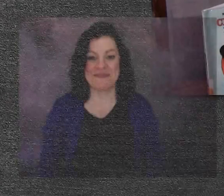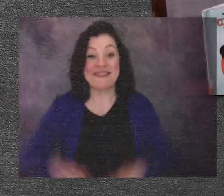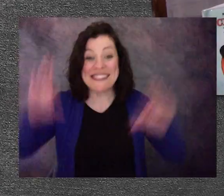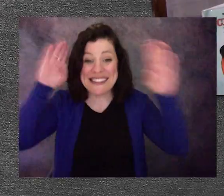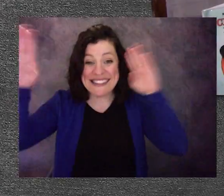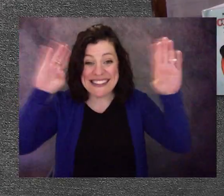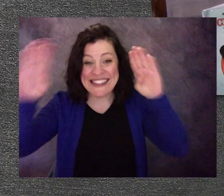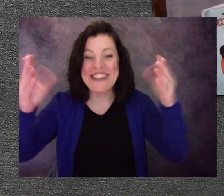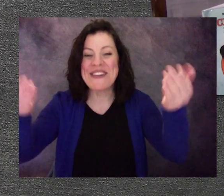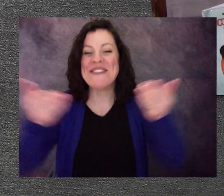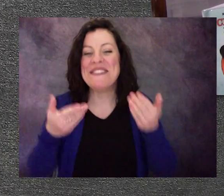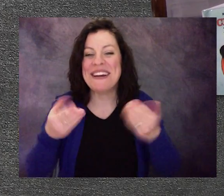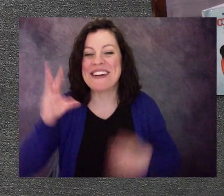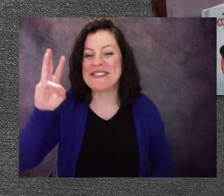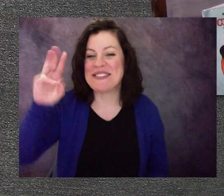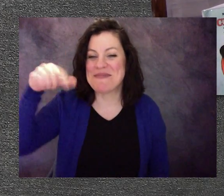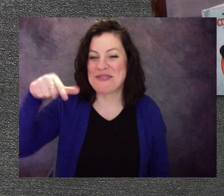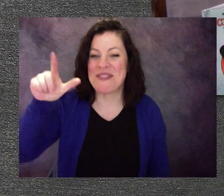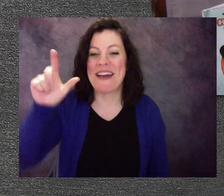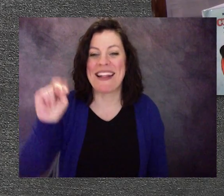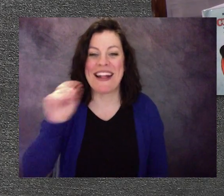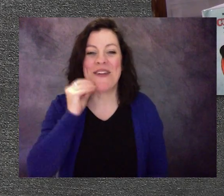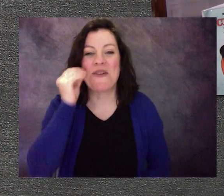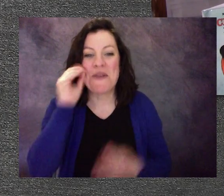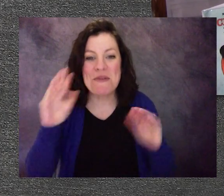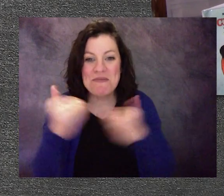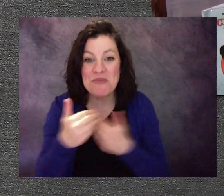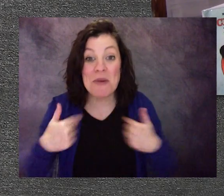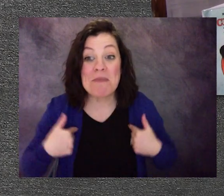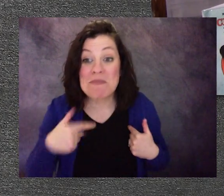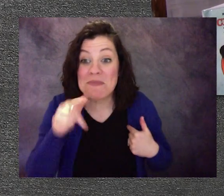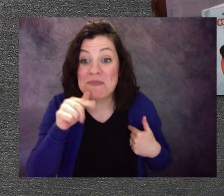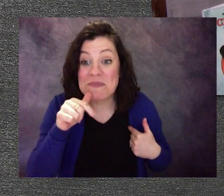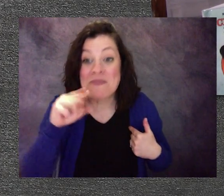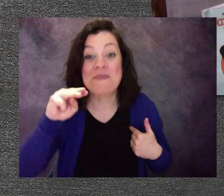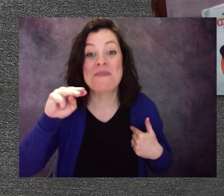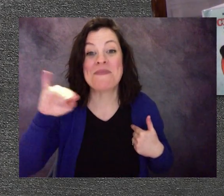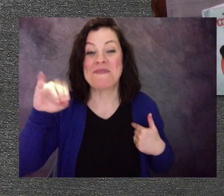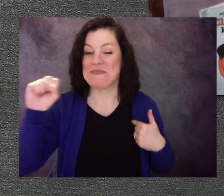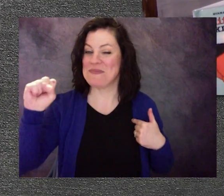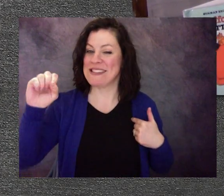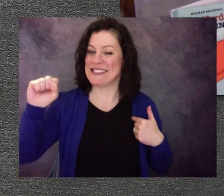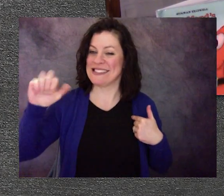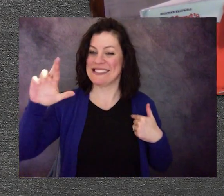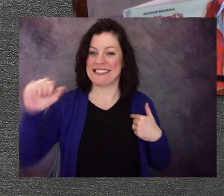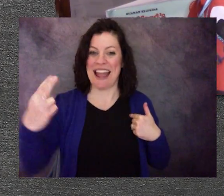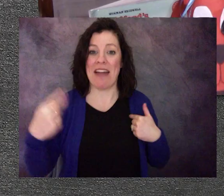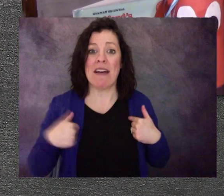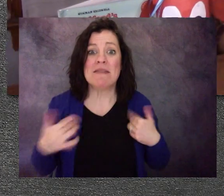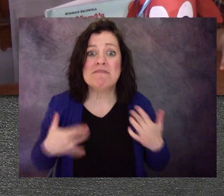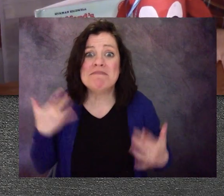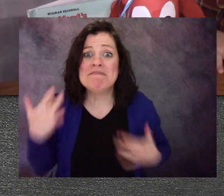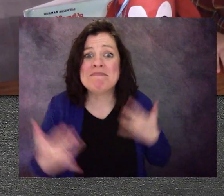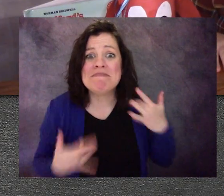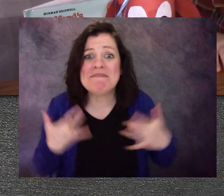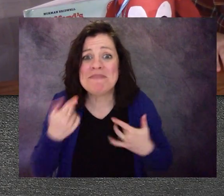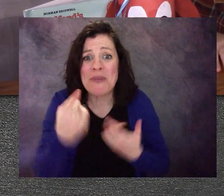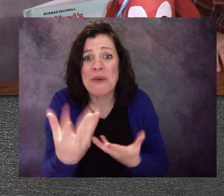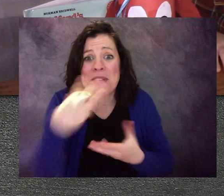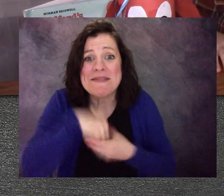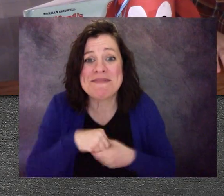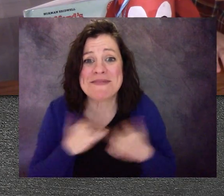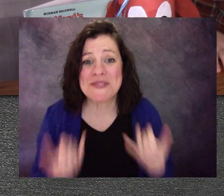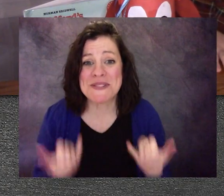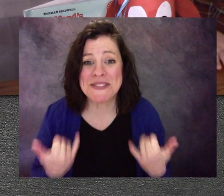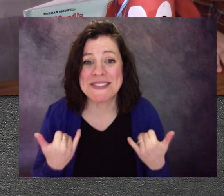Hi, welcome to WQLN Homeroom. I am Miss Sarah, and I'm so excited that you decided to come today